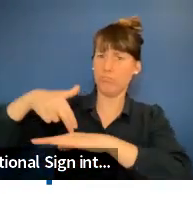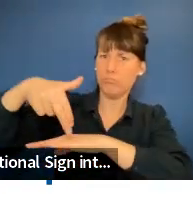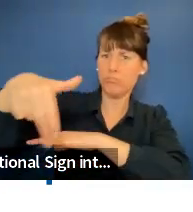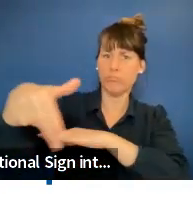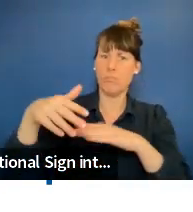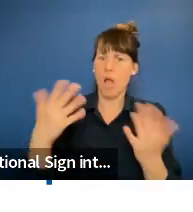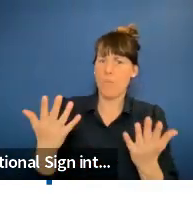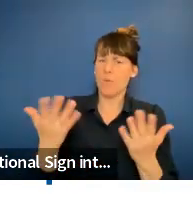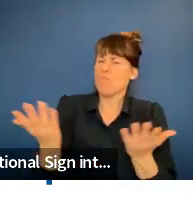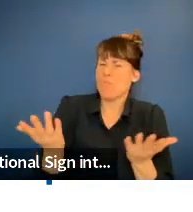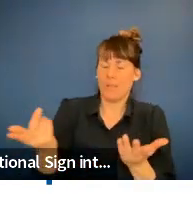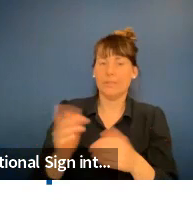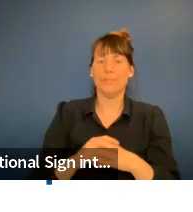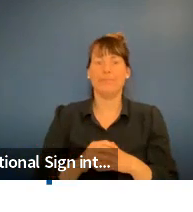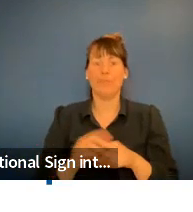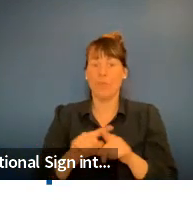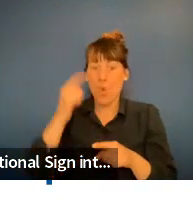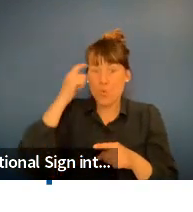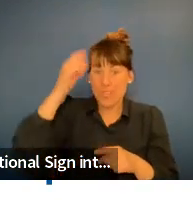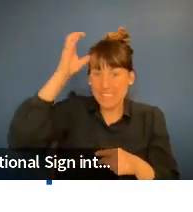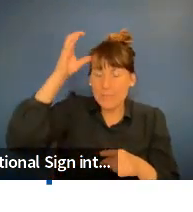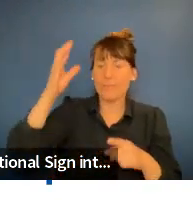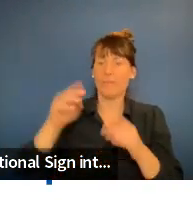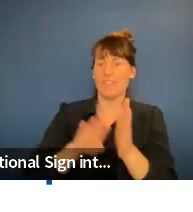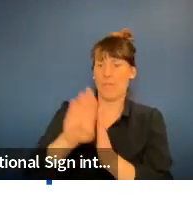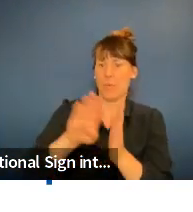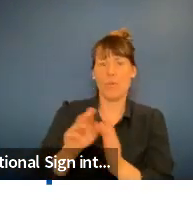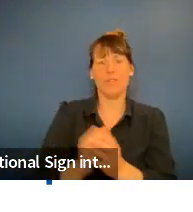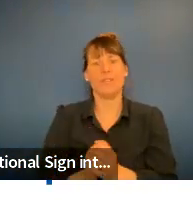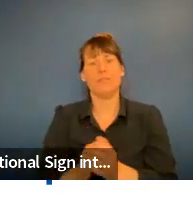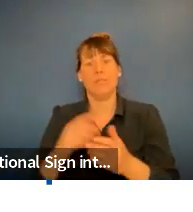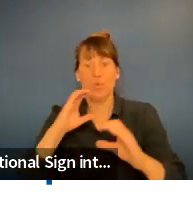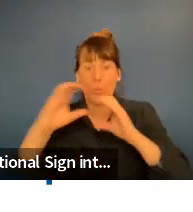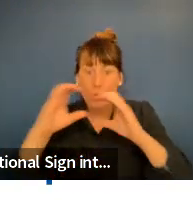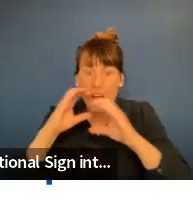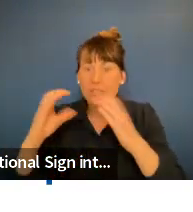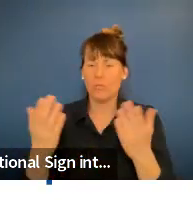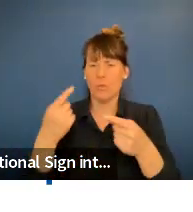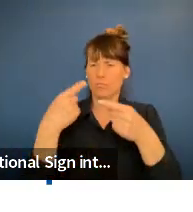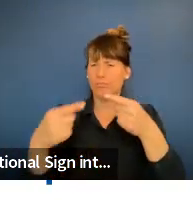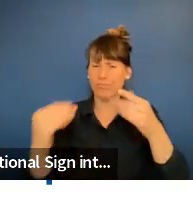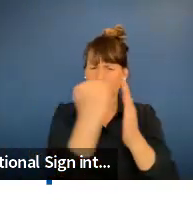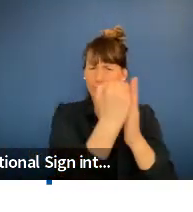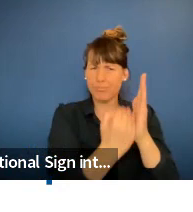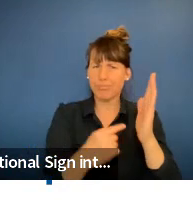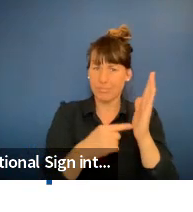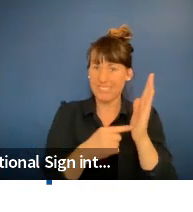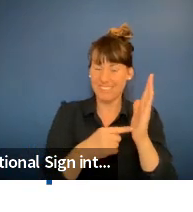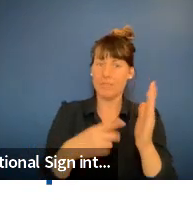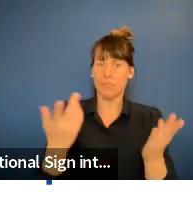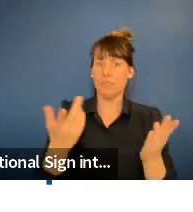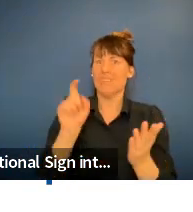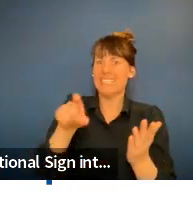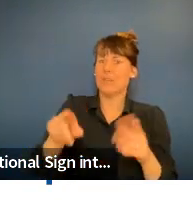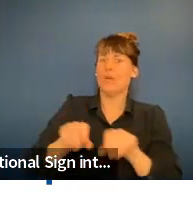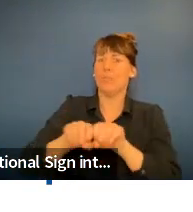called Rapid Assistive Technology Assessment. In addition to that, we also look at the system side of the thing, which